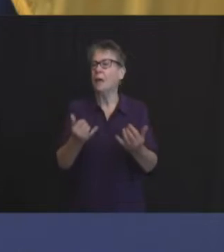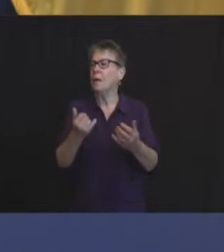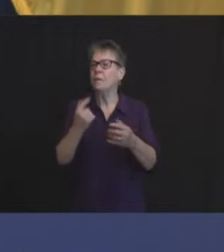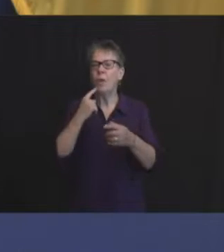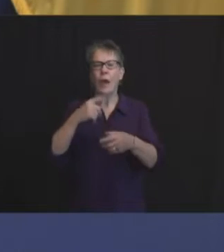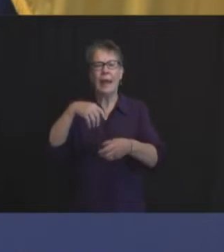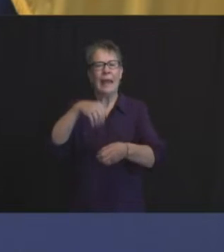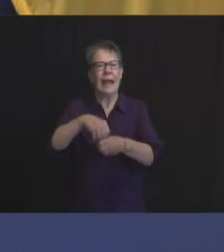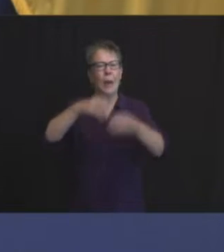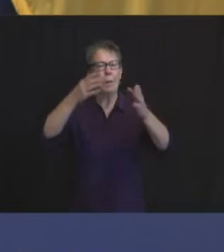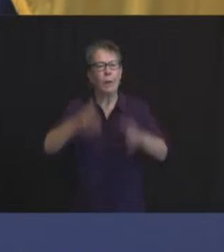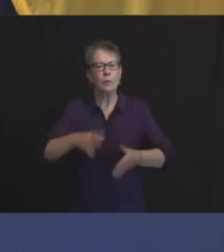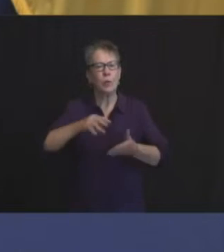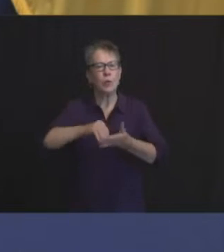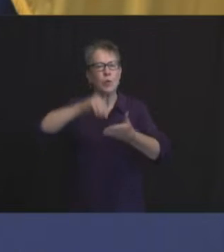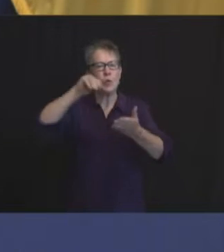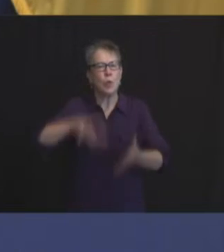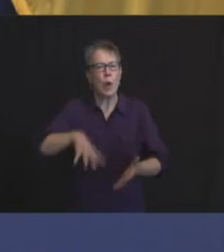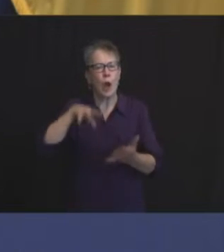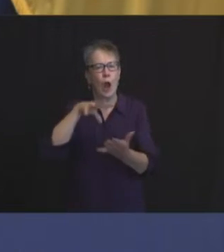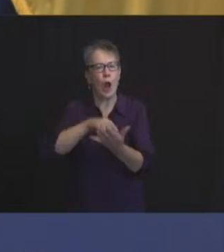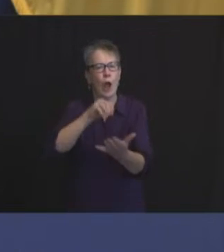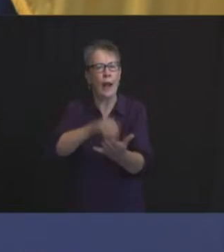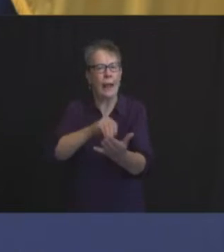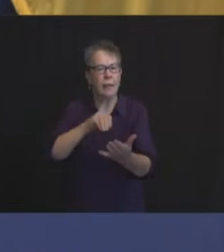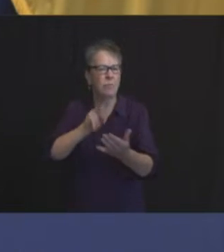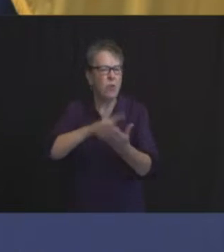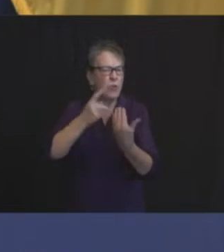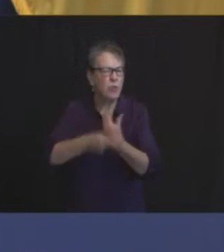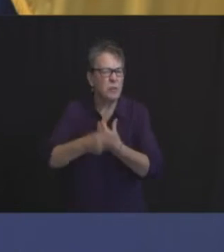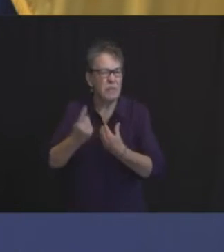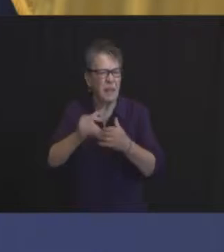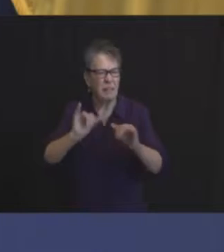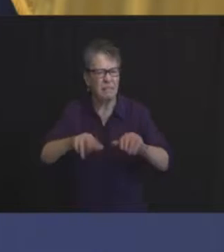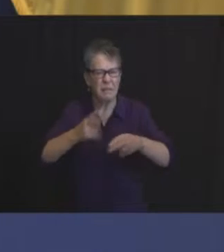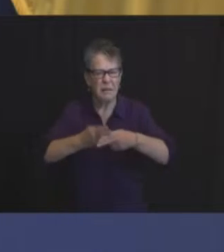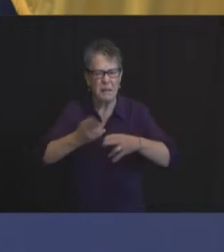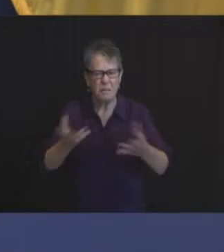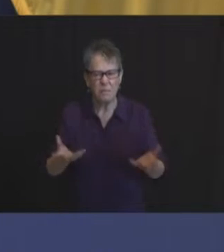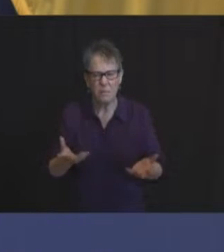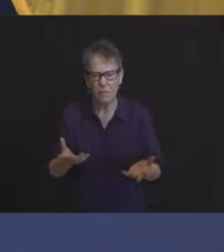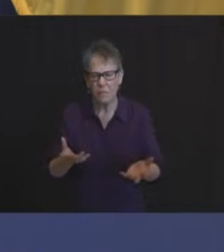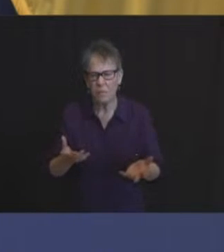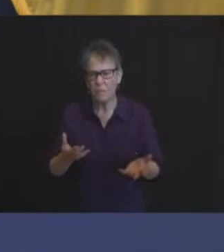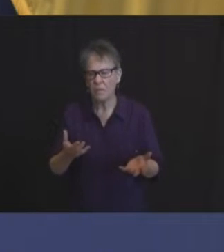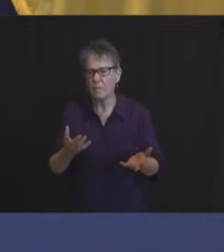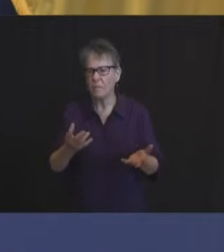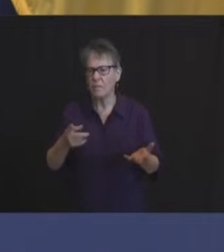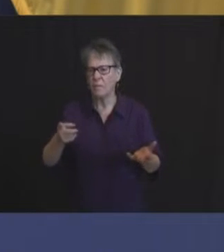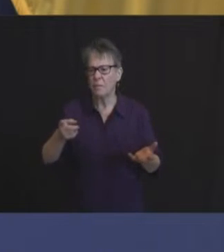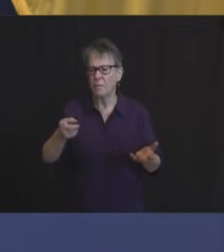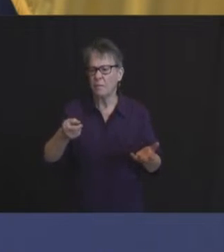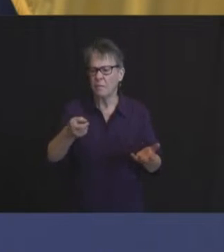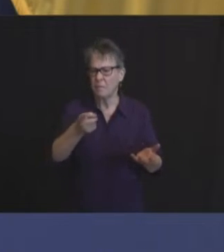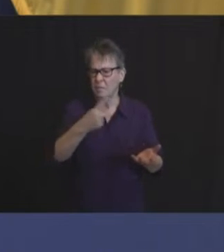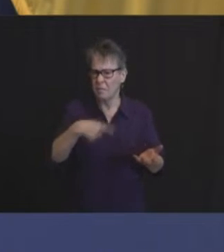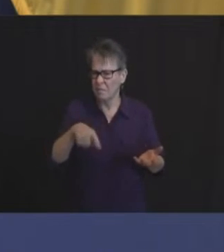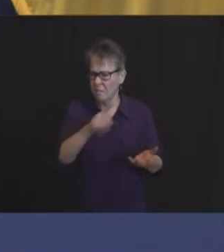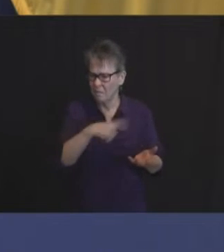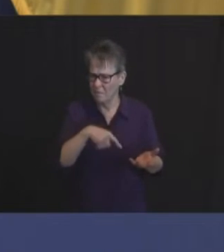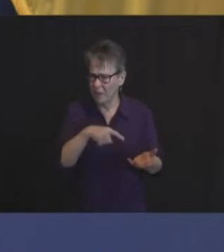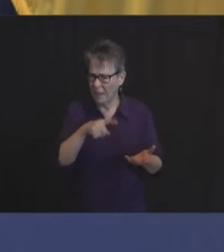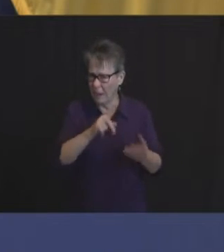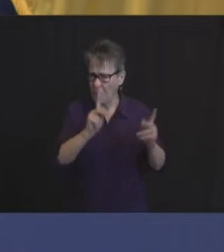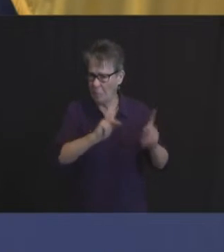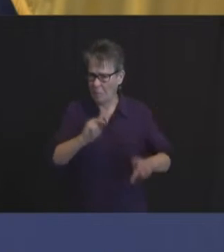steps have not been taken in a strict enough manner to force schools to offer some kind of in-person